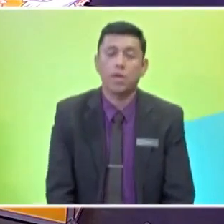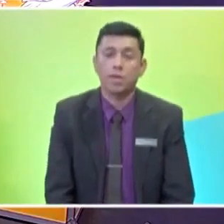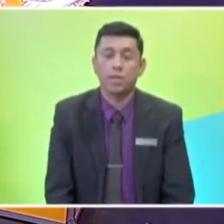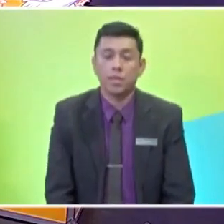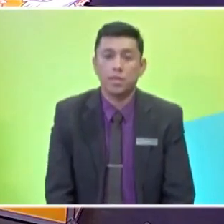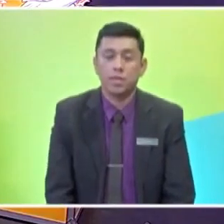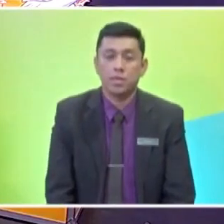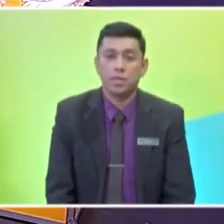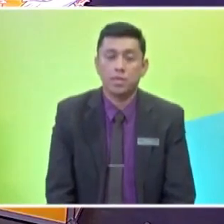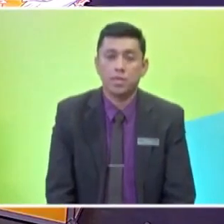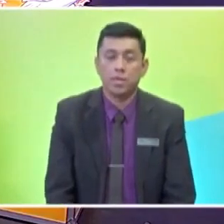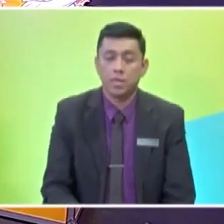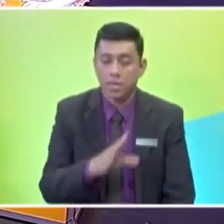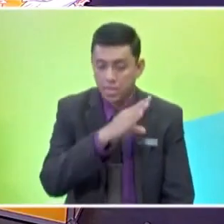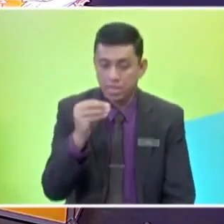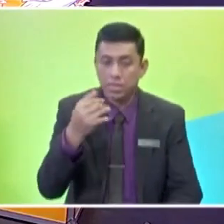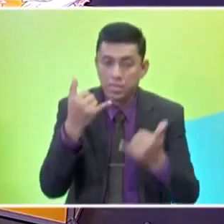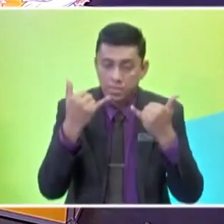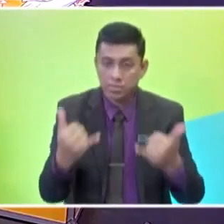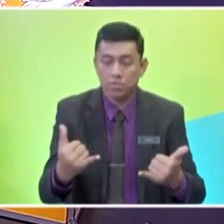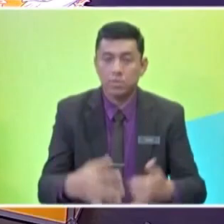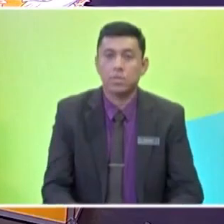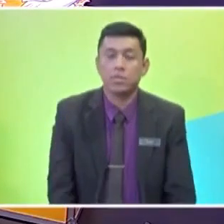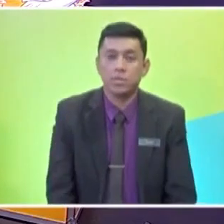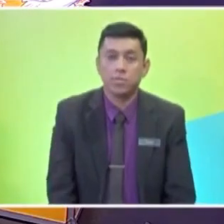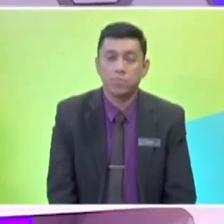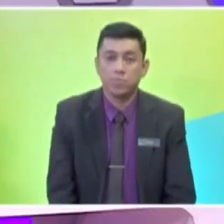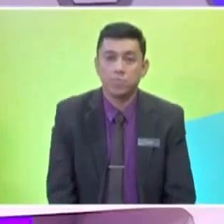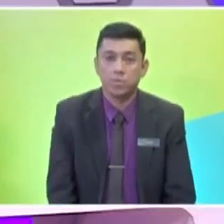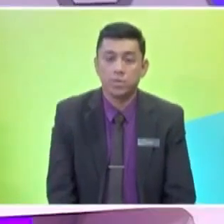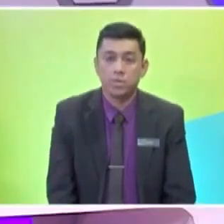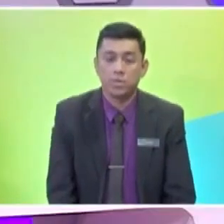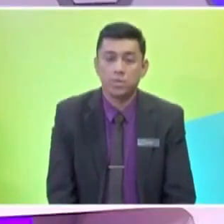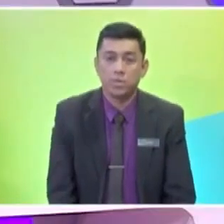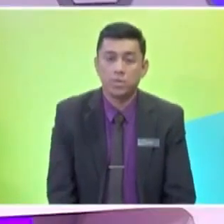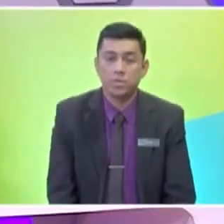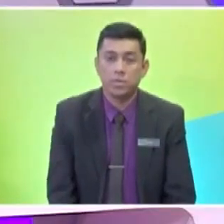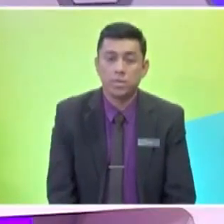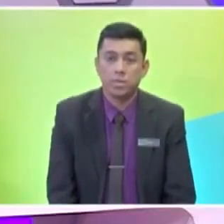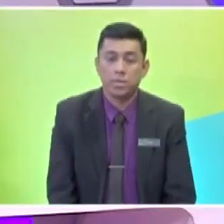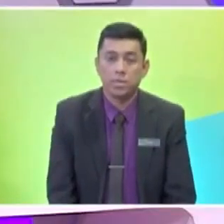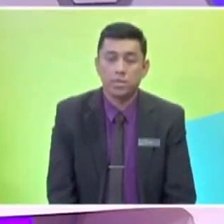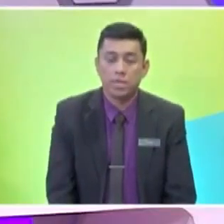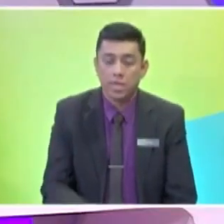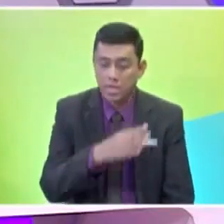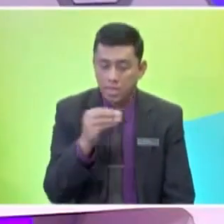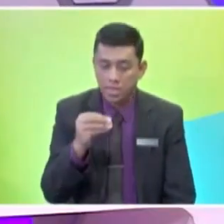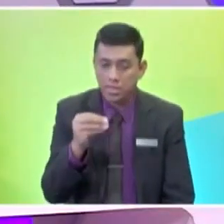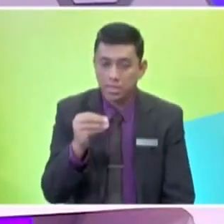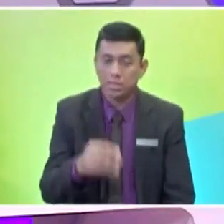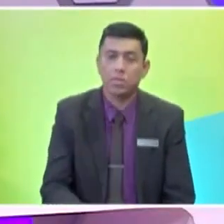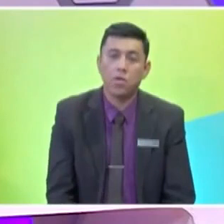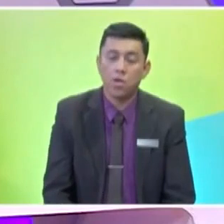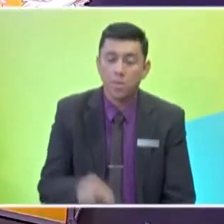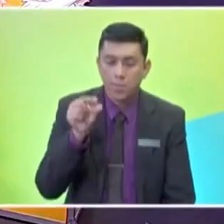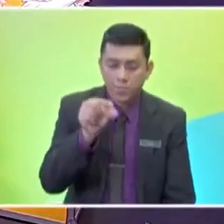there. Okay, now remove it. Removed. Okay. And then